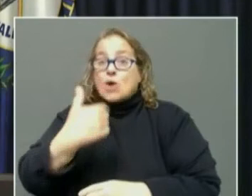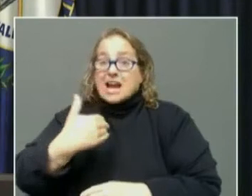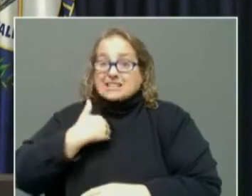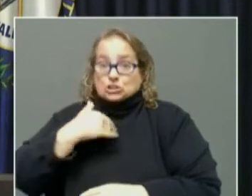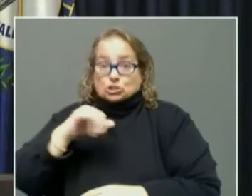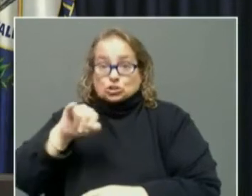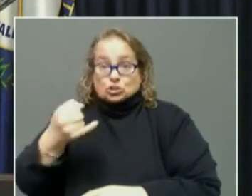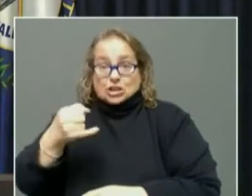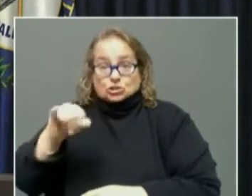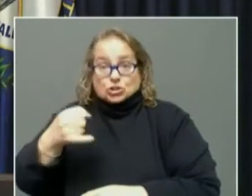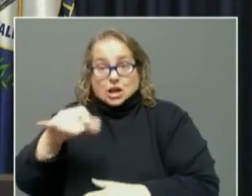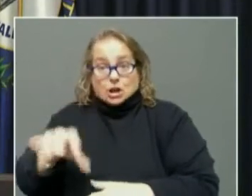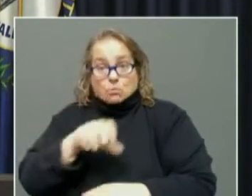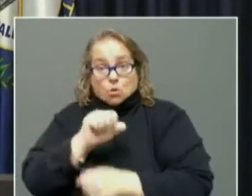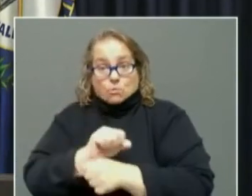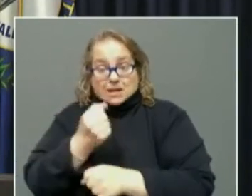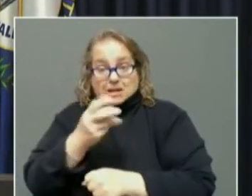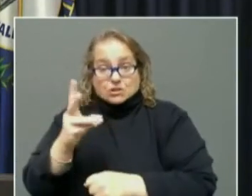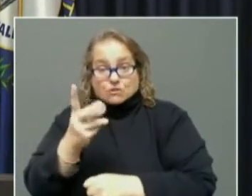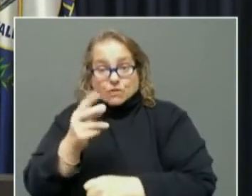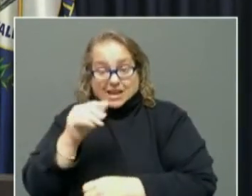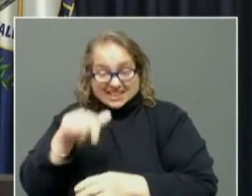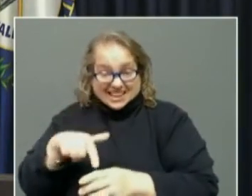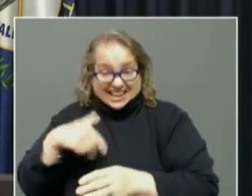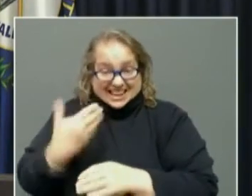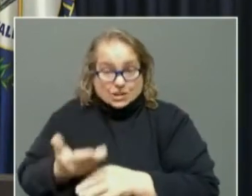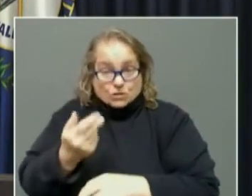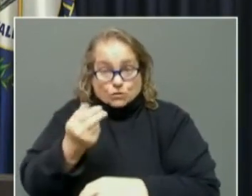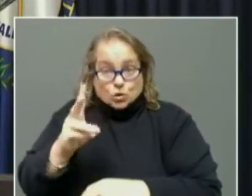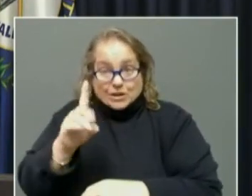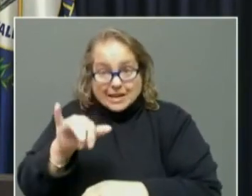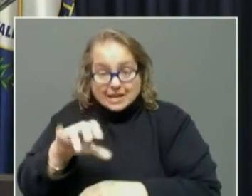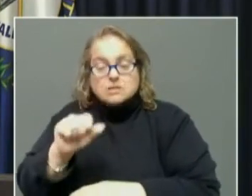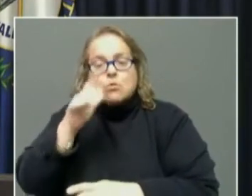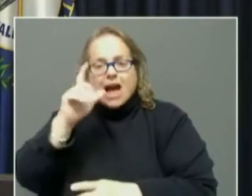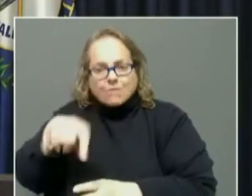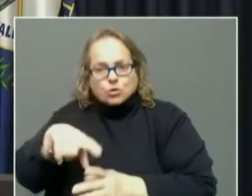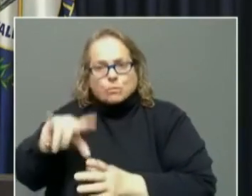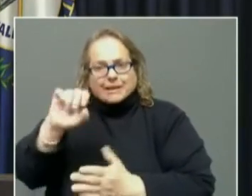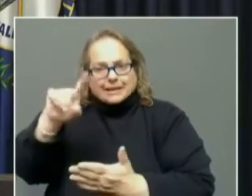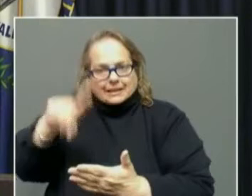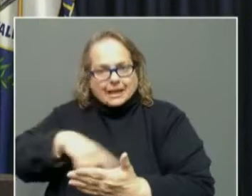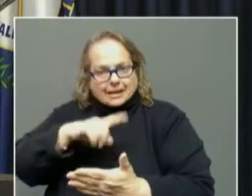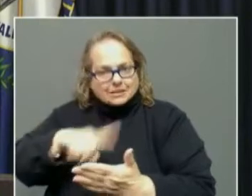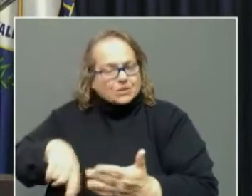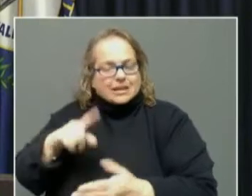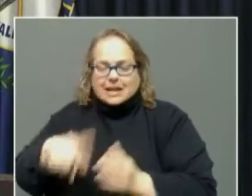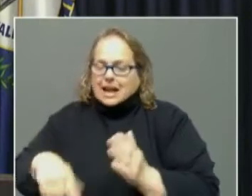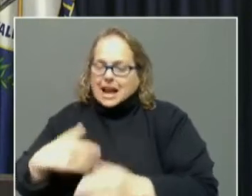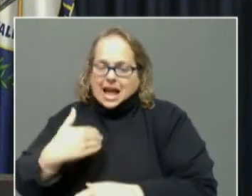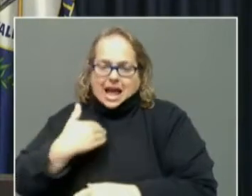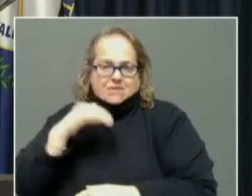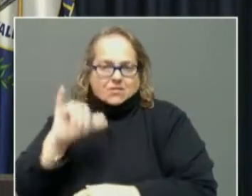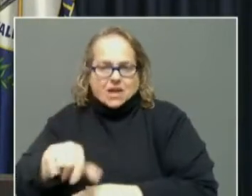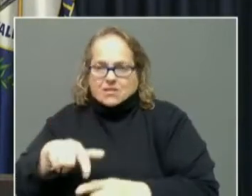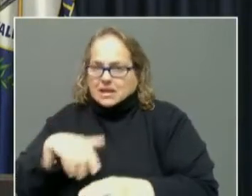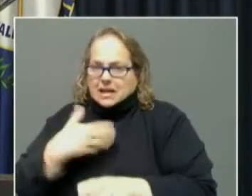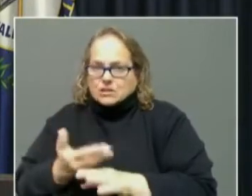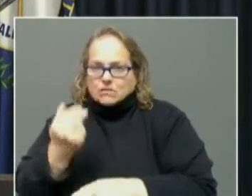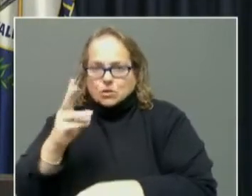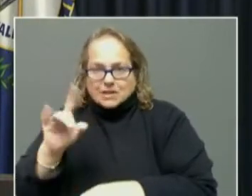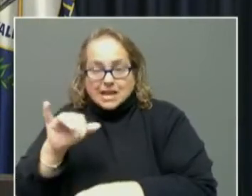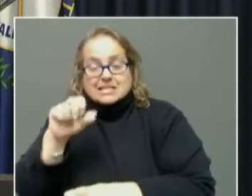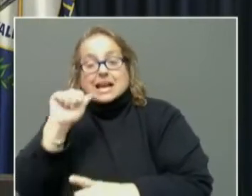in the next couple days, when that's going to have to be canceled, it cannot be administered in the next couple days, can sign up in